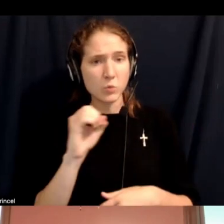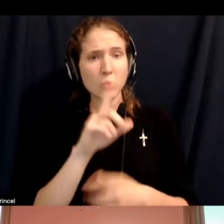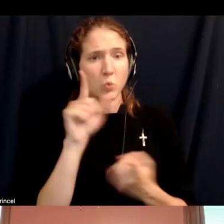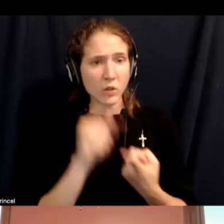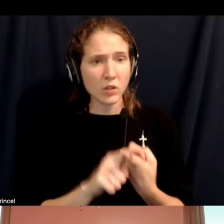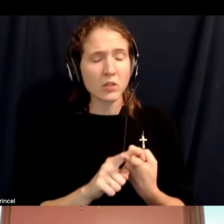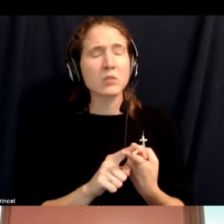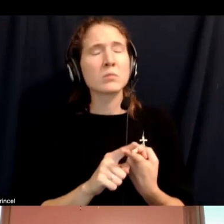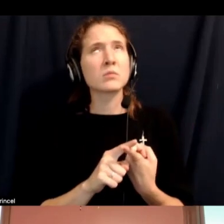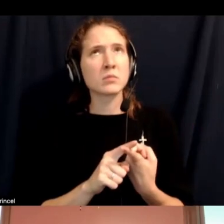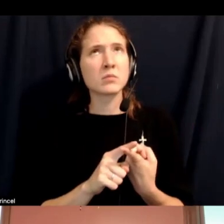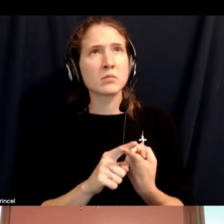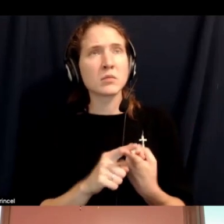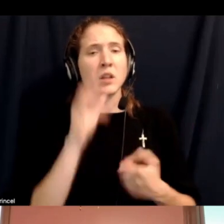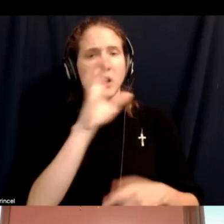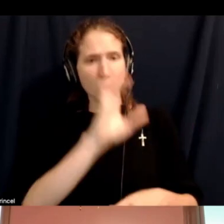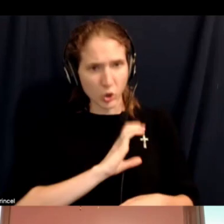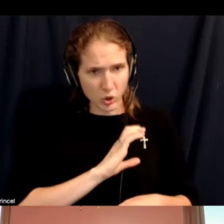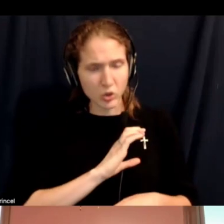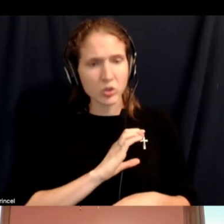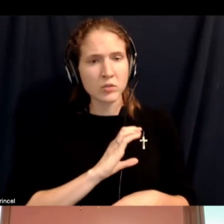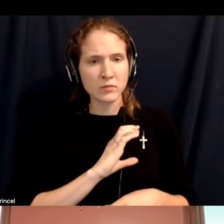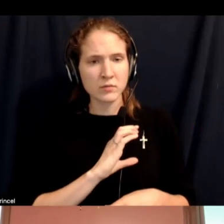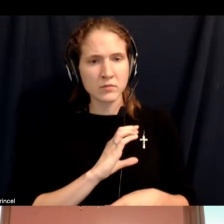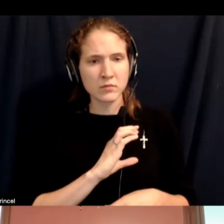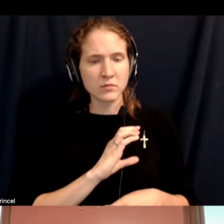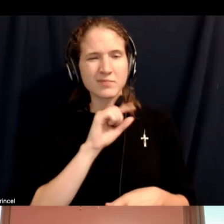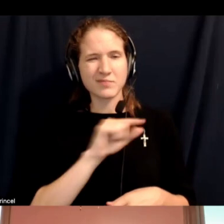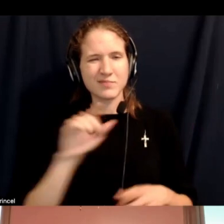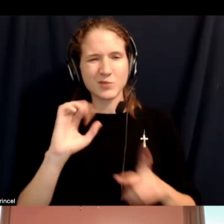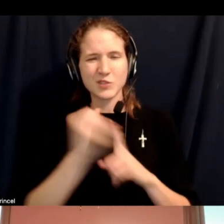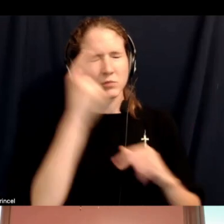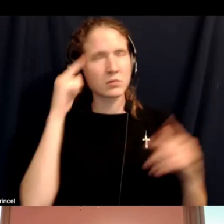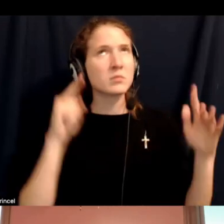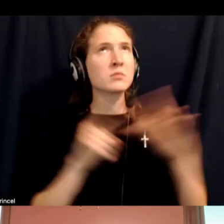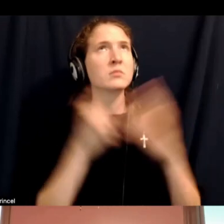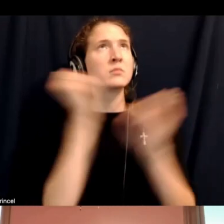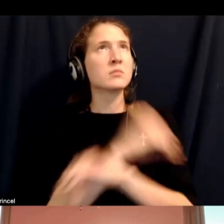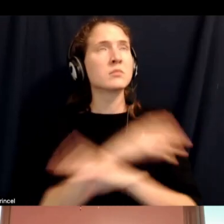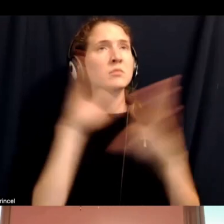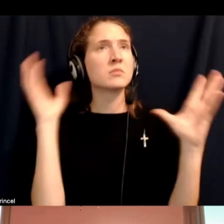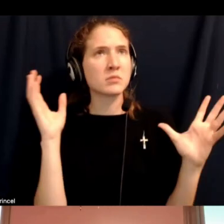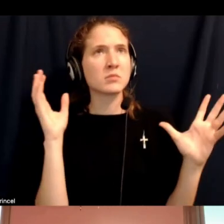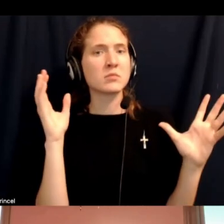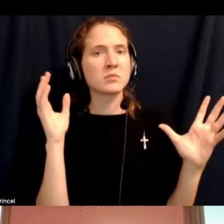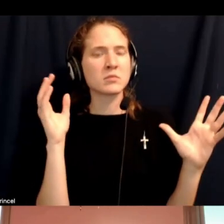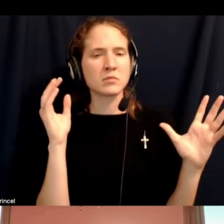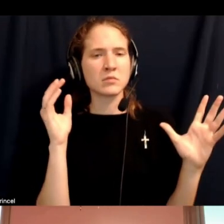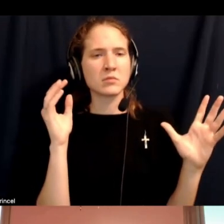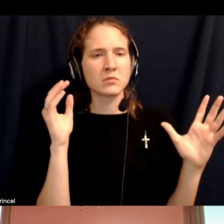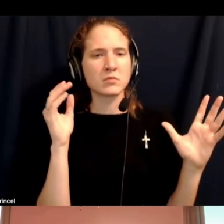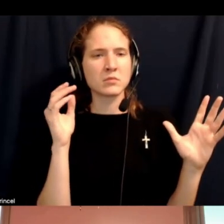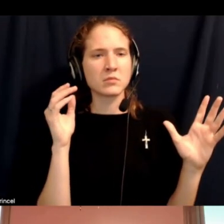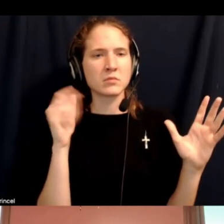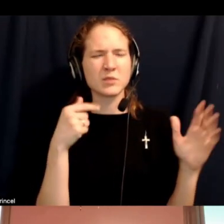when these characters in these situations come to me, I don't worry terribly much about where